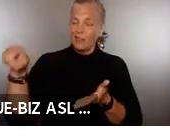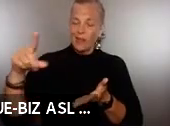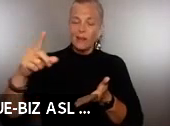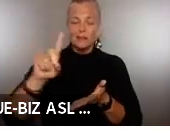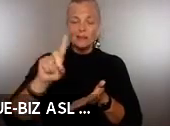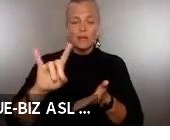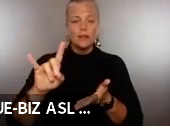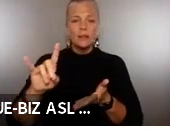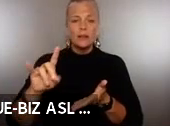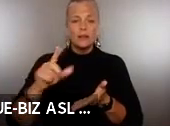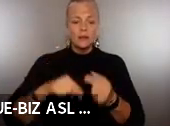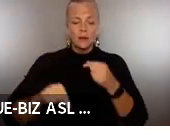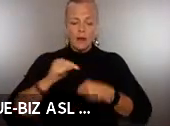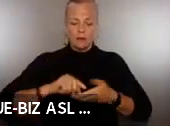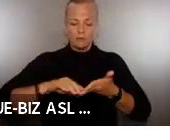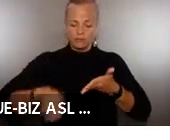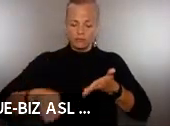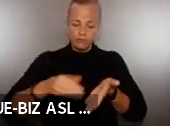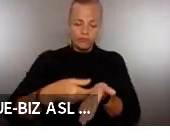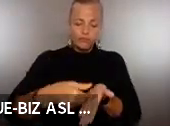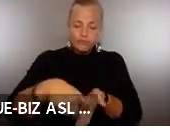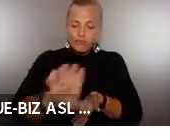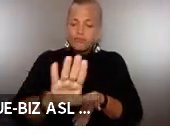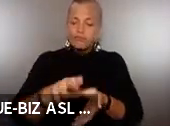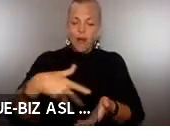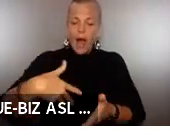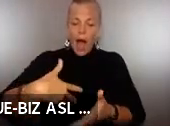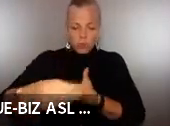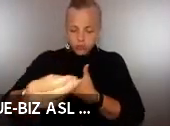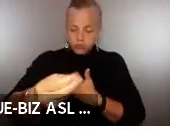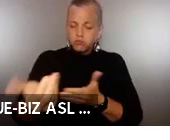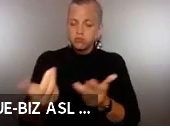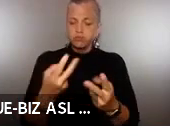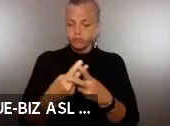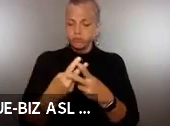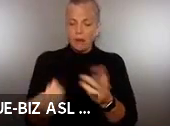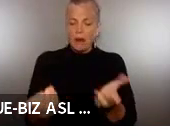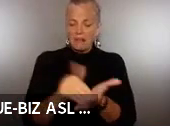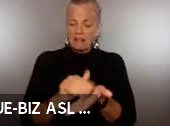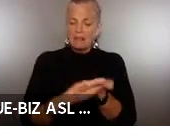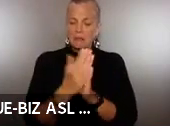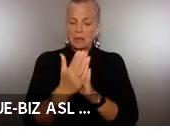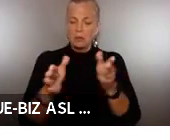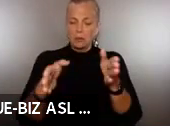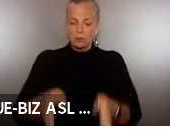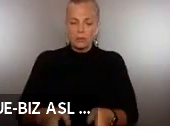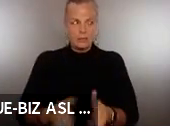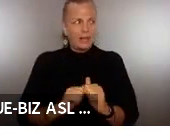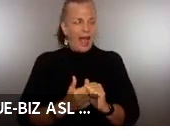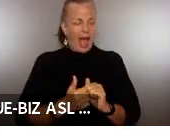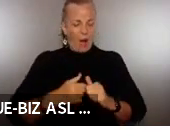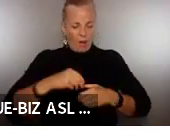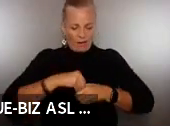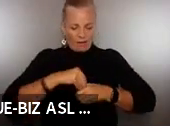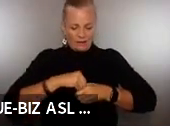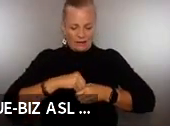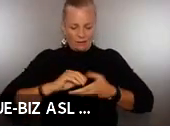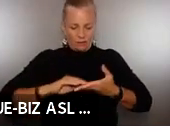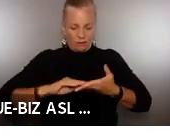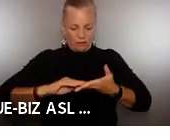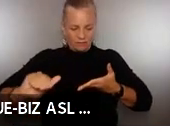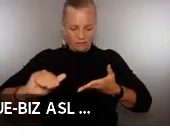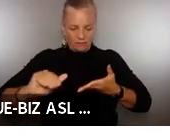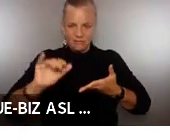go back out and be a person. How do you become exonerated within yourself, though? How do you let go